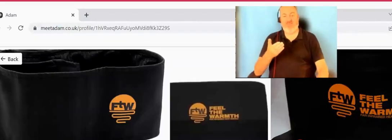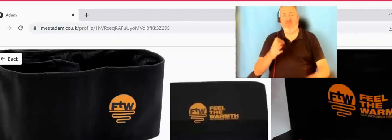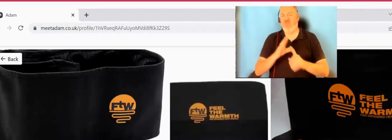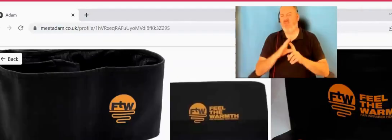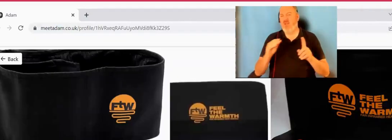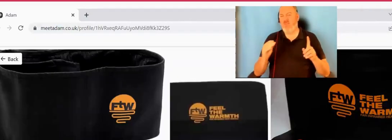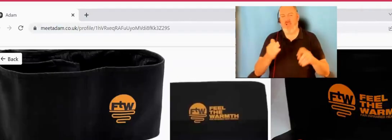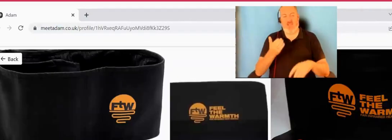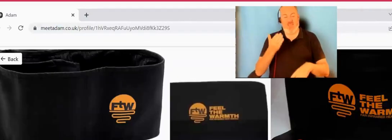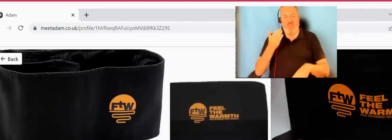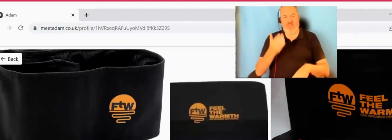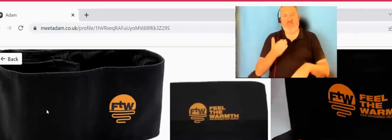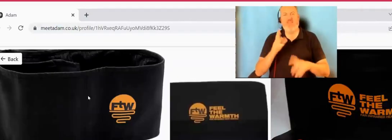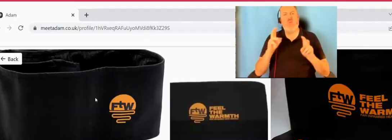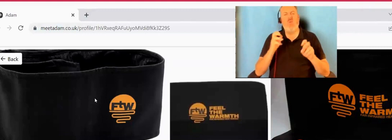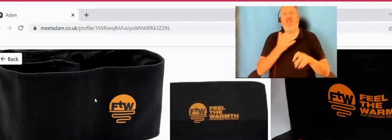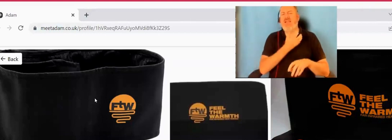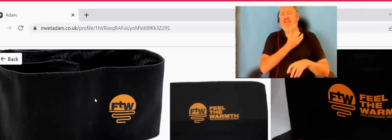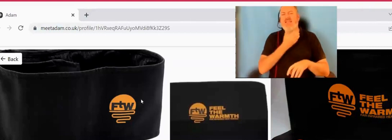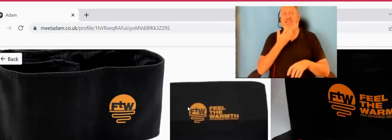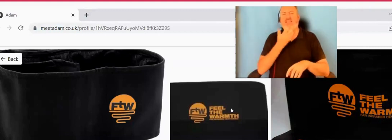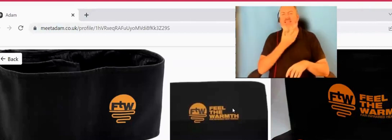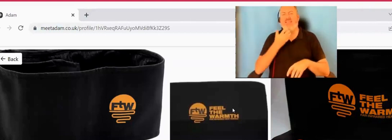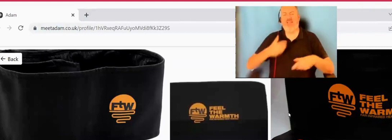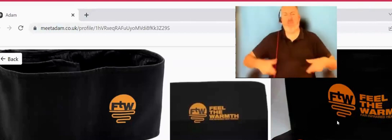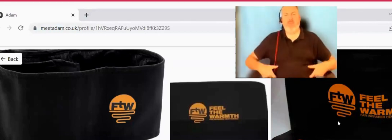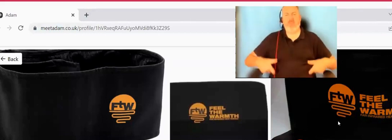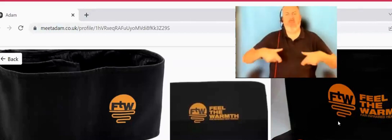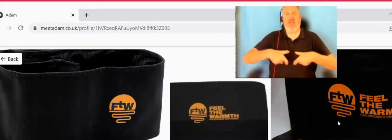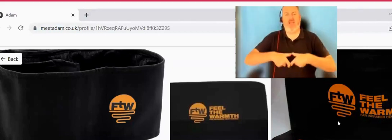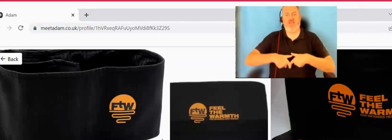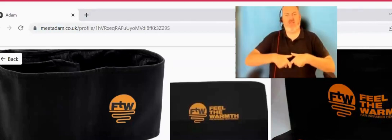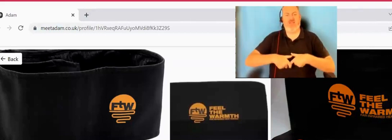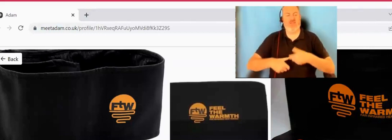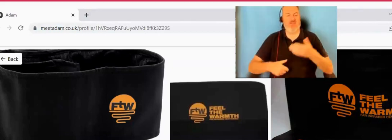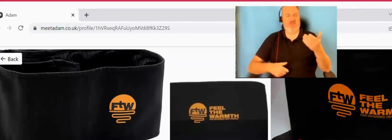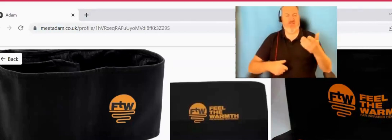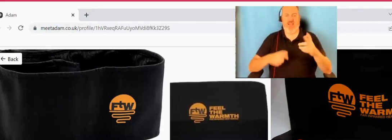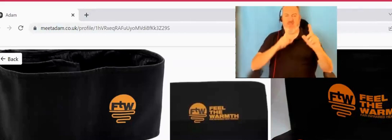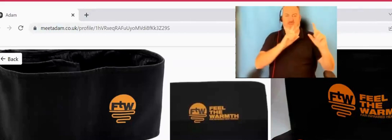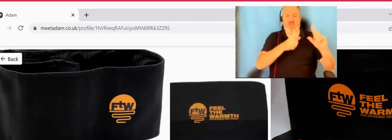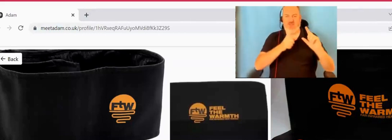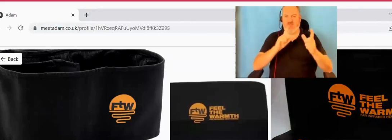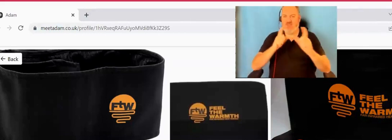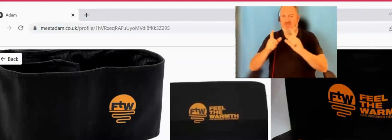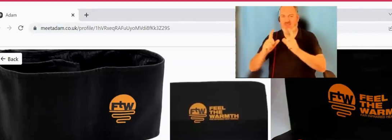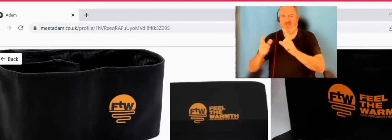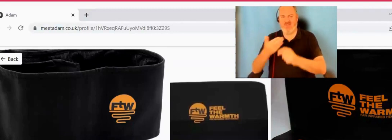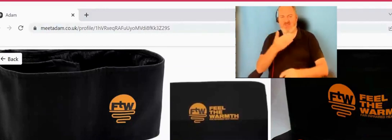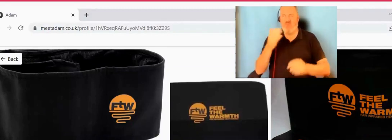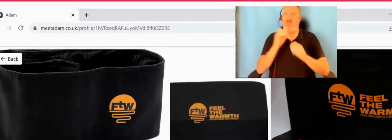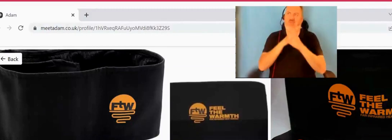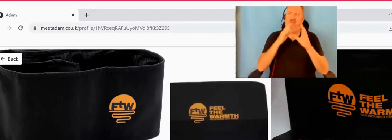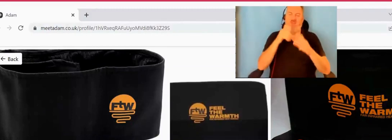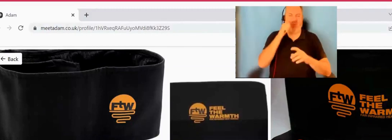example, here we have a heat belt. So at the top of the screen, we've got pictures of the heat belt. Then we have a description as to